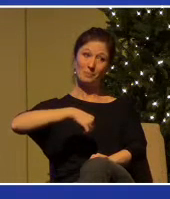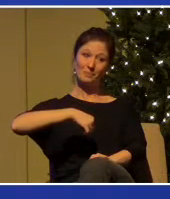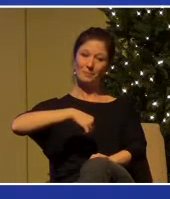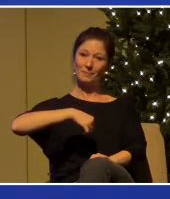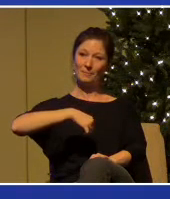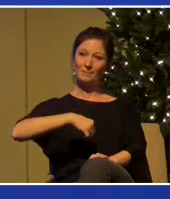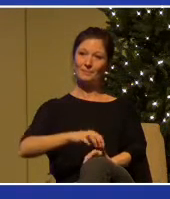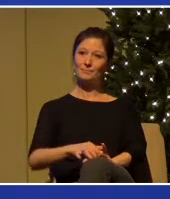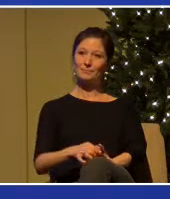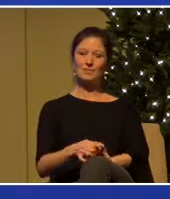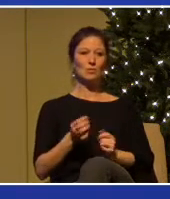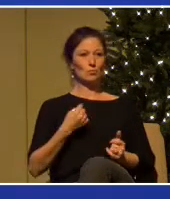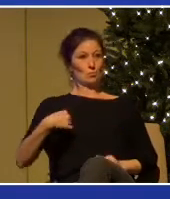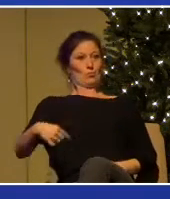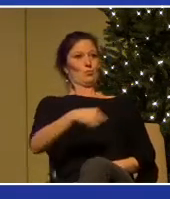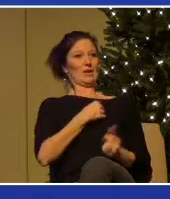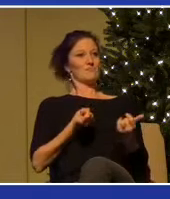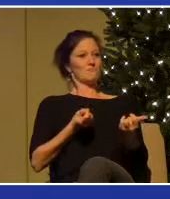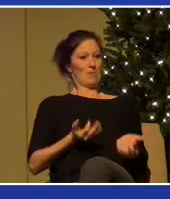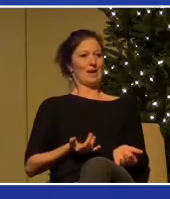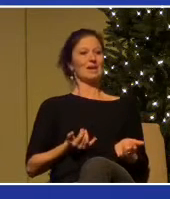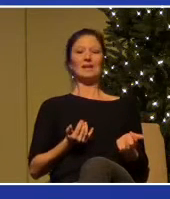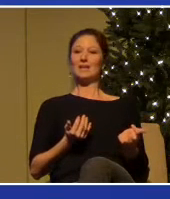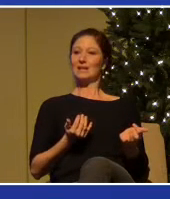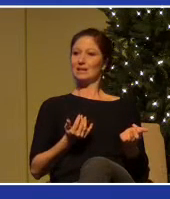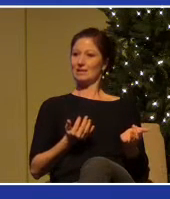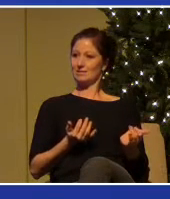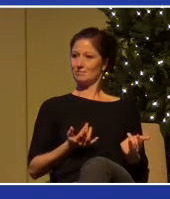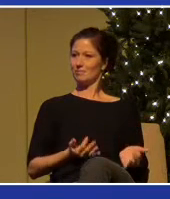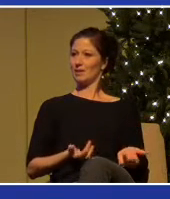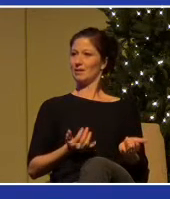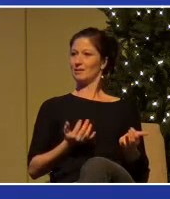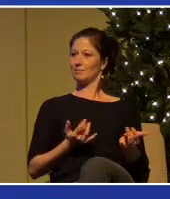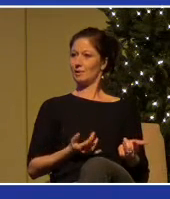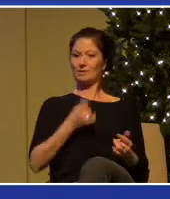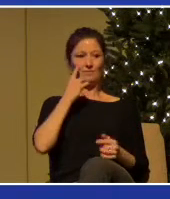And so we wait for him to come.